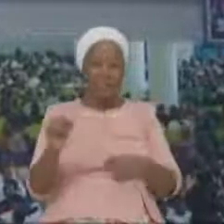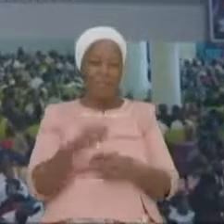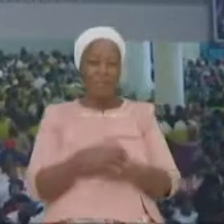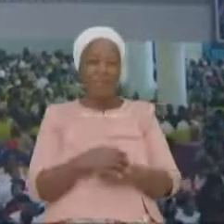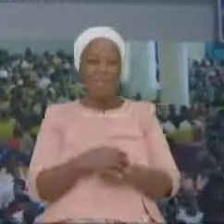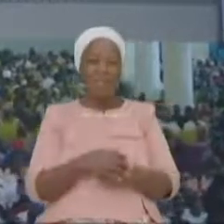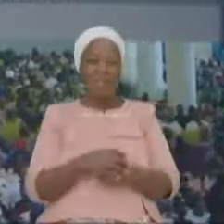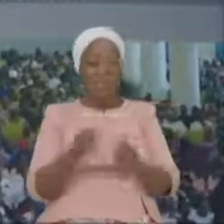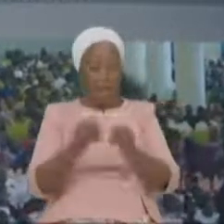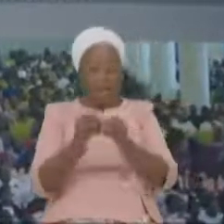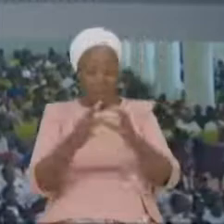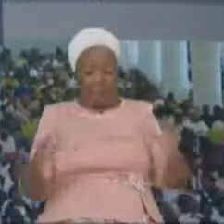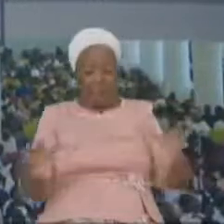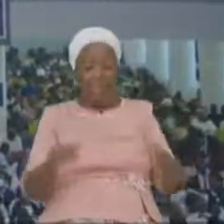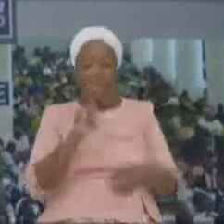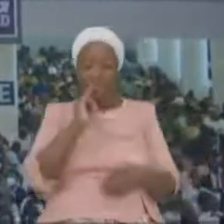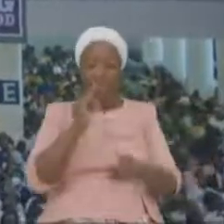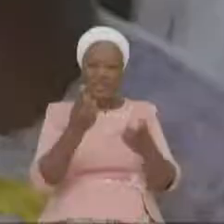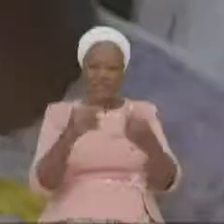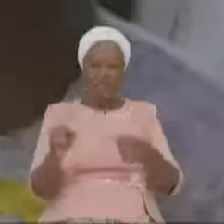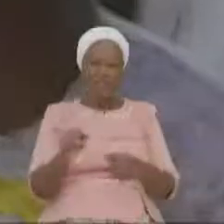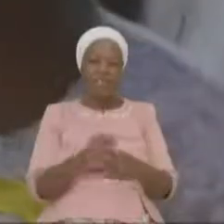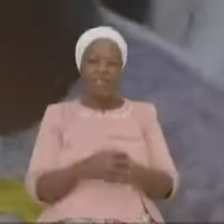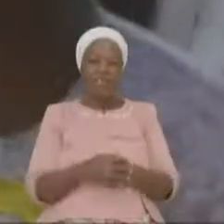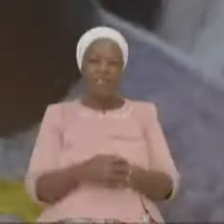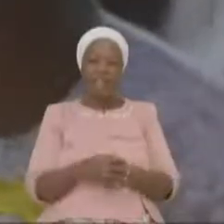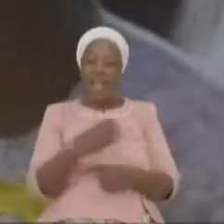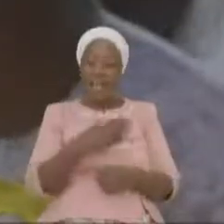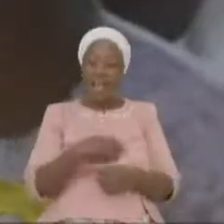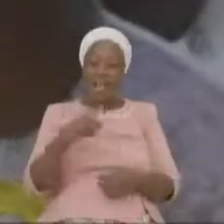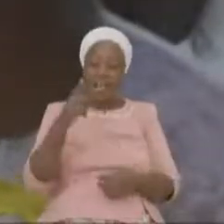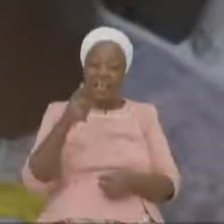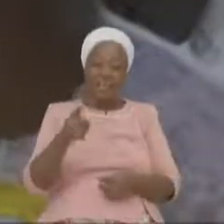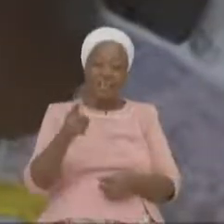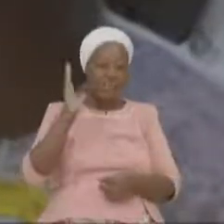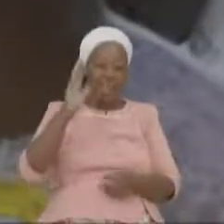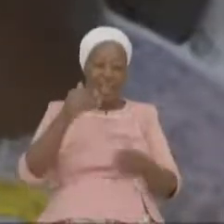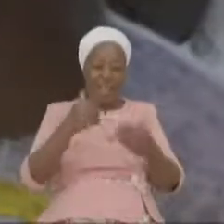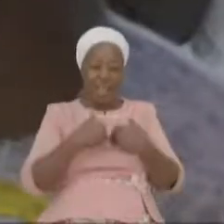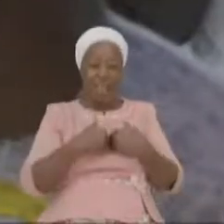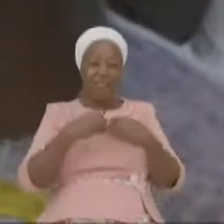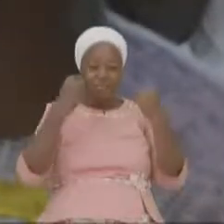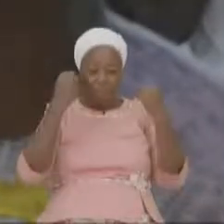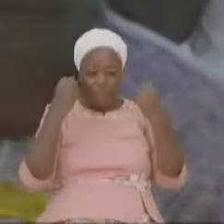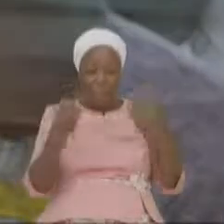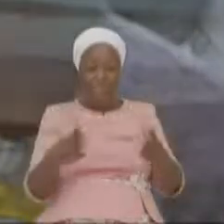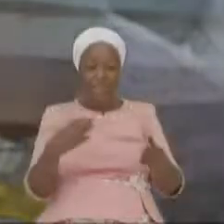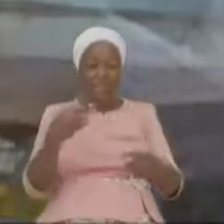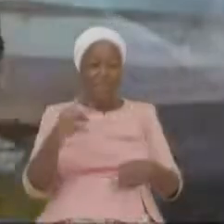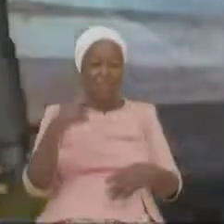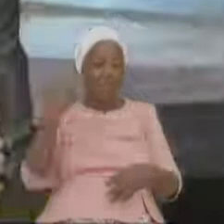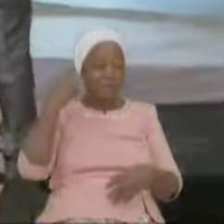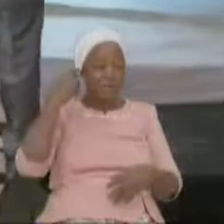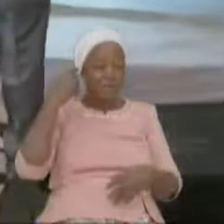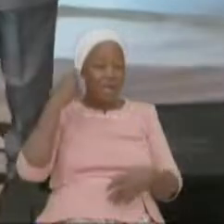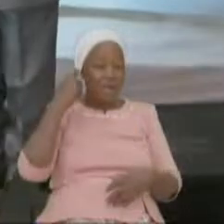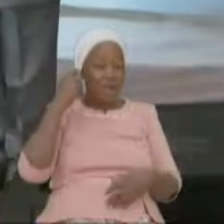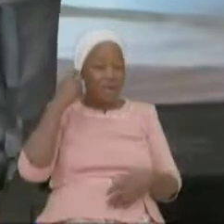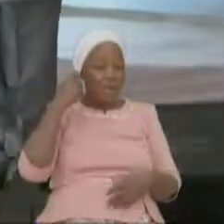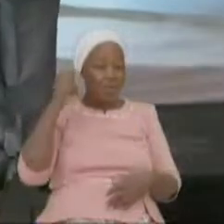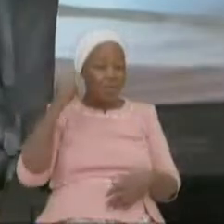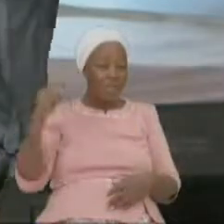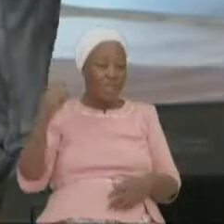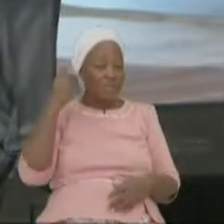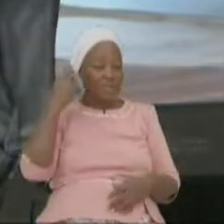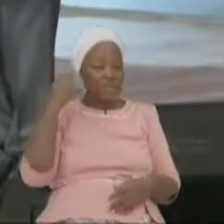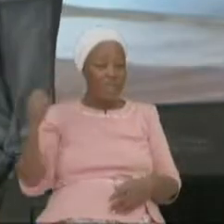Yes. Abundance is coming. And thou shalt have plenty of silver. Look at verse